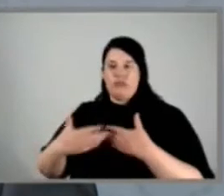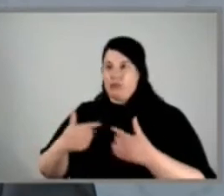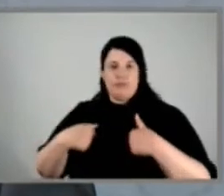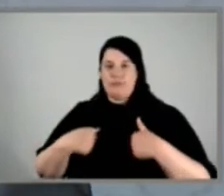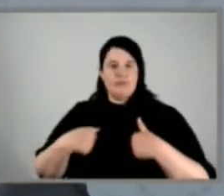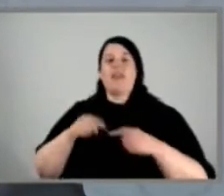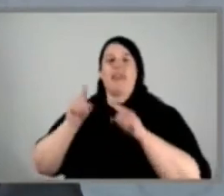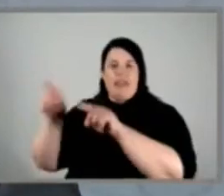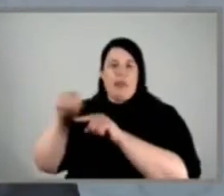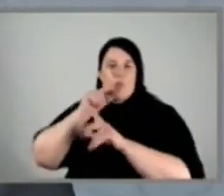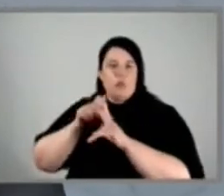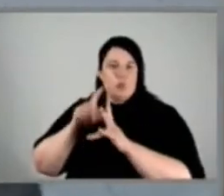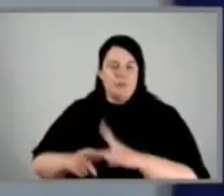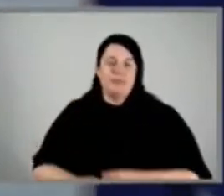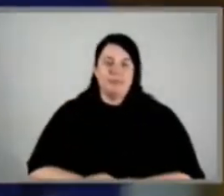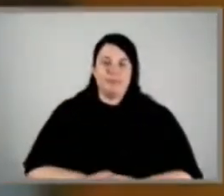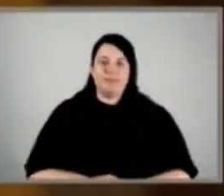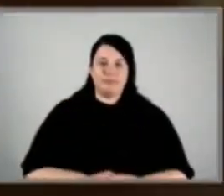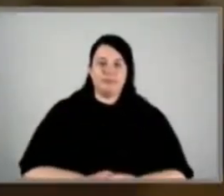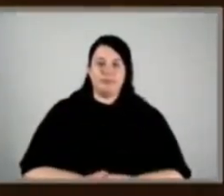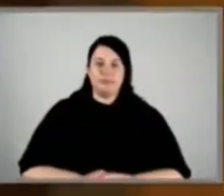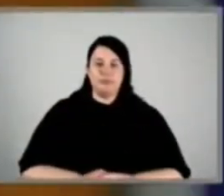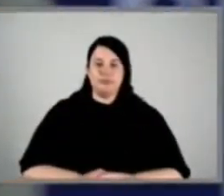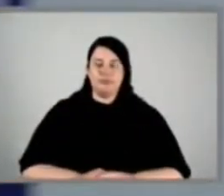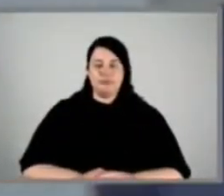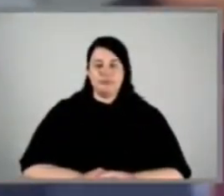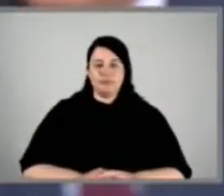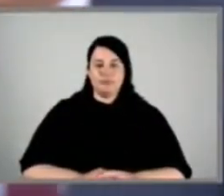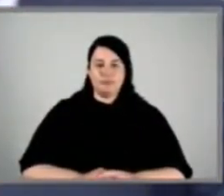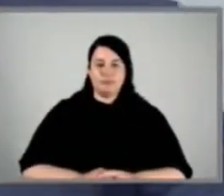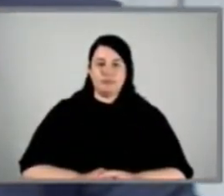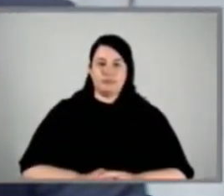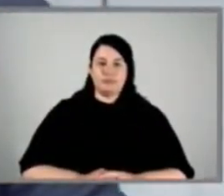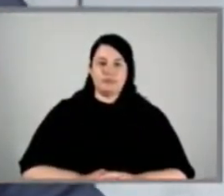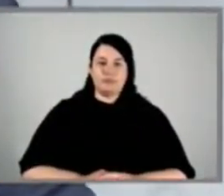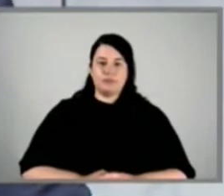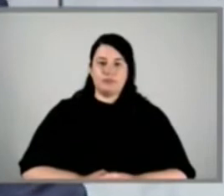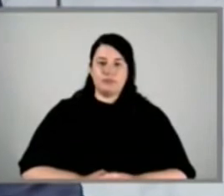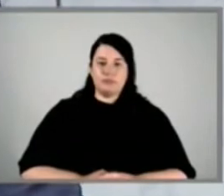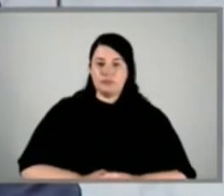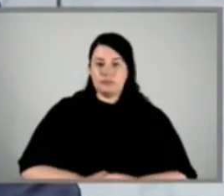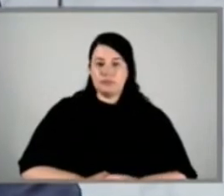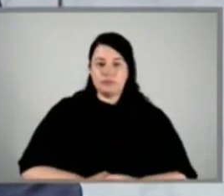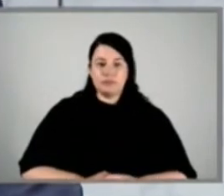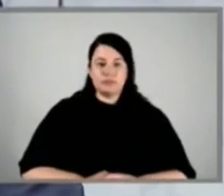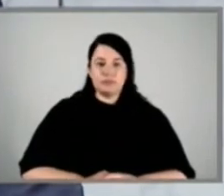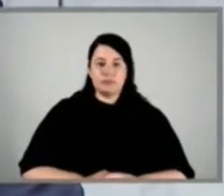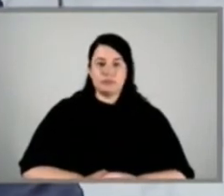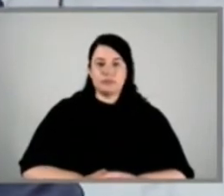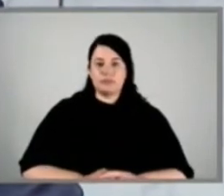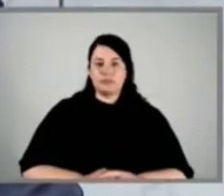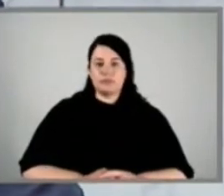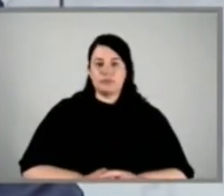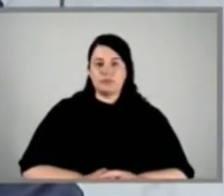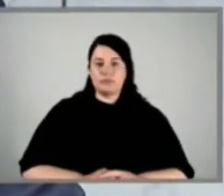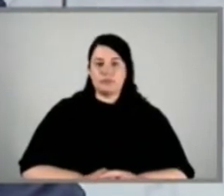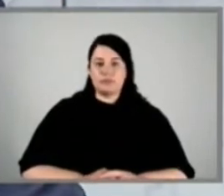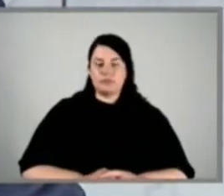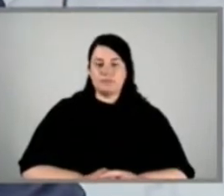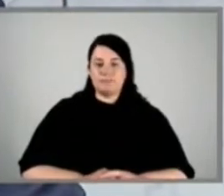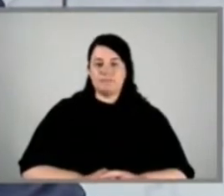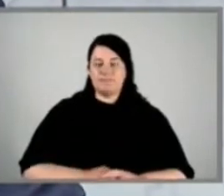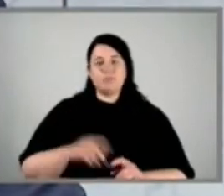contract. And on the other matter, no, I don't know if night follows day in that way, Catherine. I mean, the